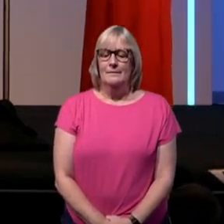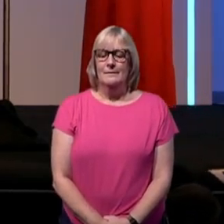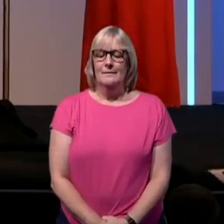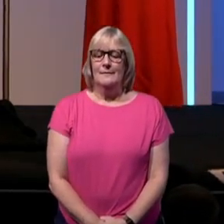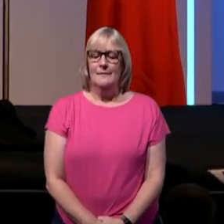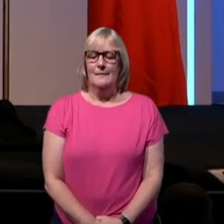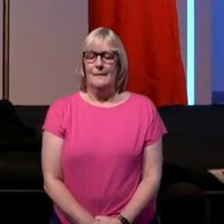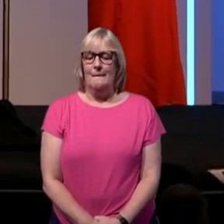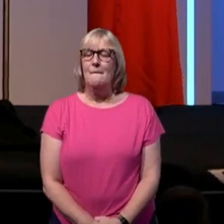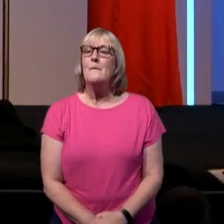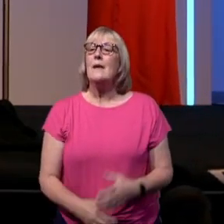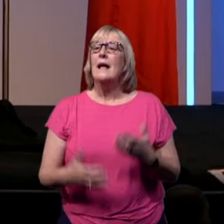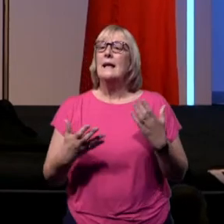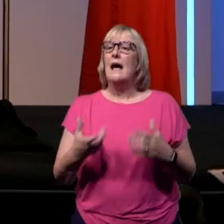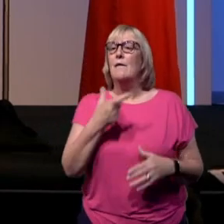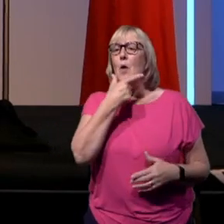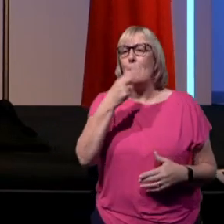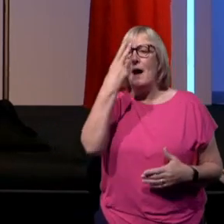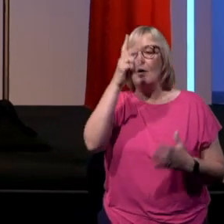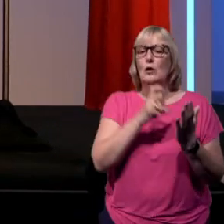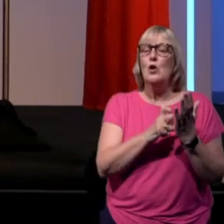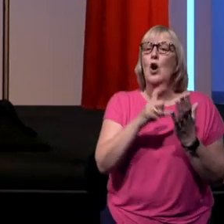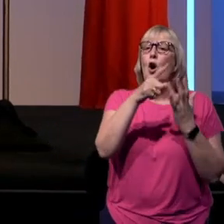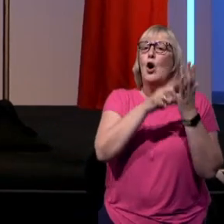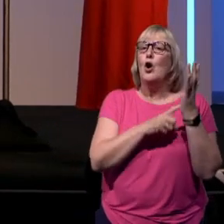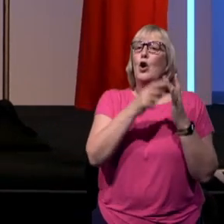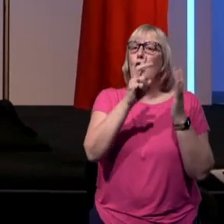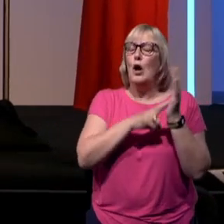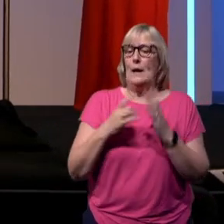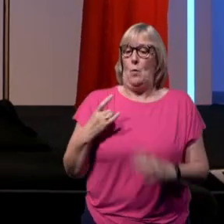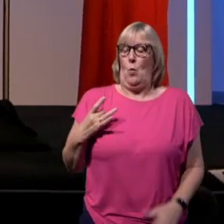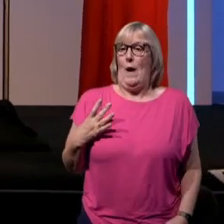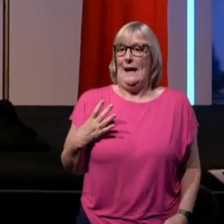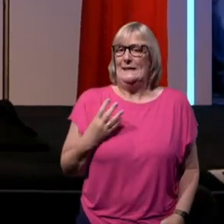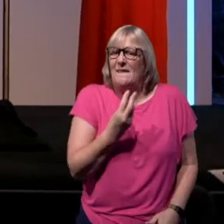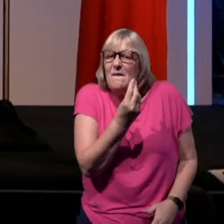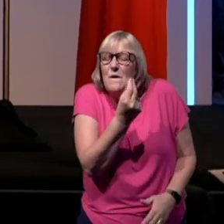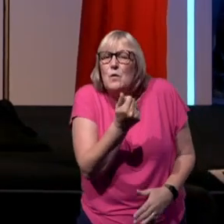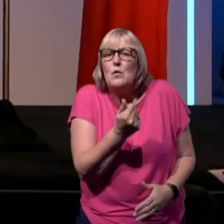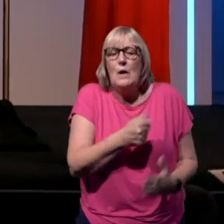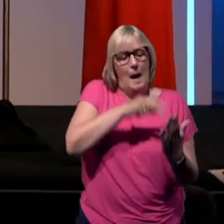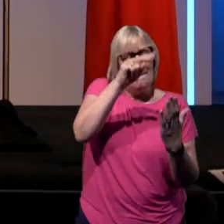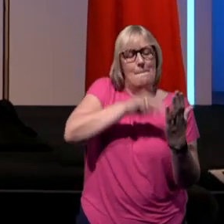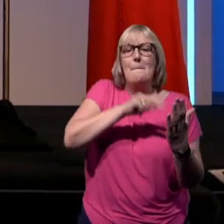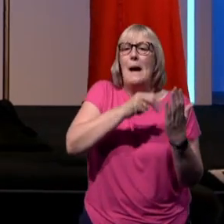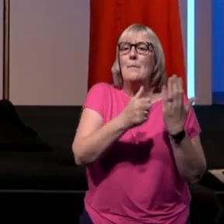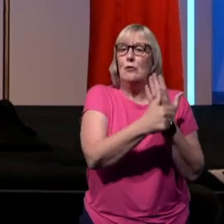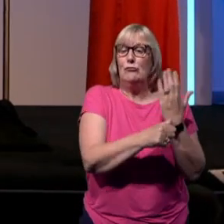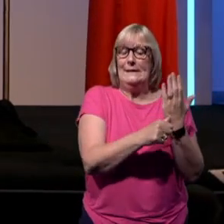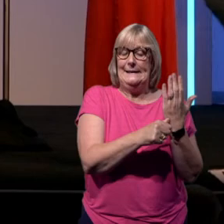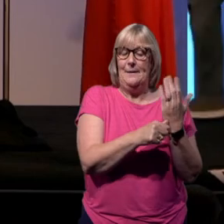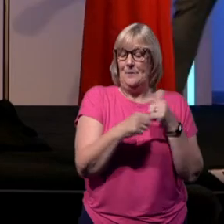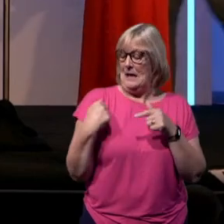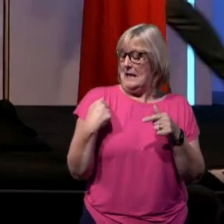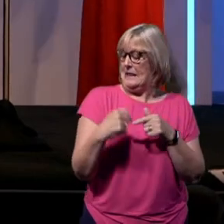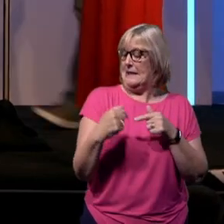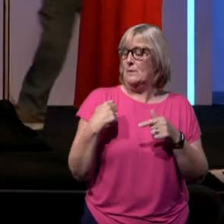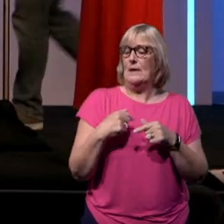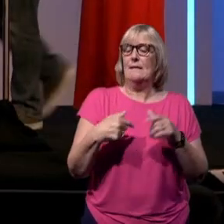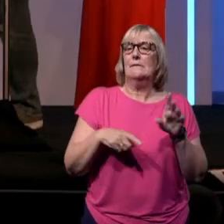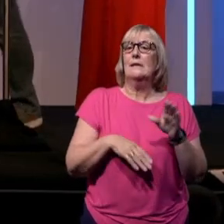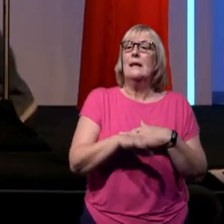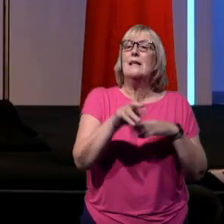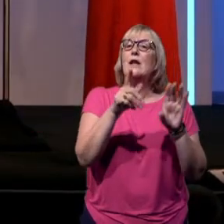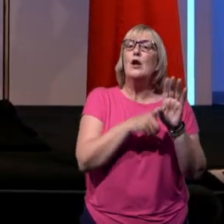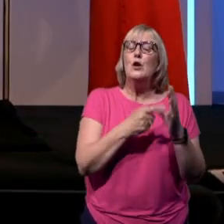Well, we've got Colin White joining us this evening. He's going to be reading the Bible for us in a moment. And Colin's on the youth team this week, but in normal